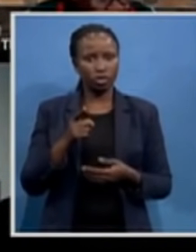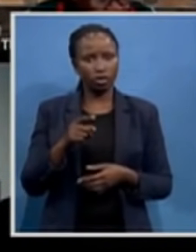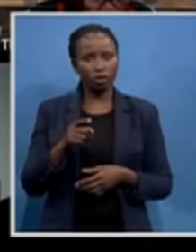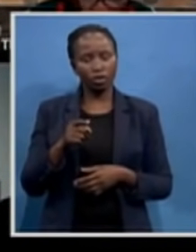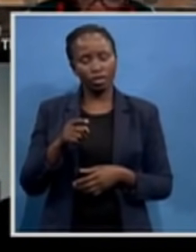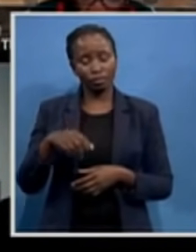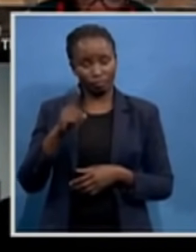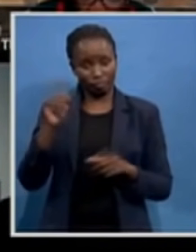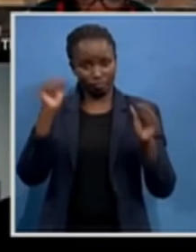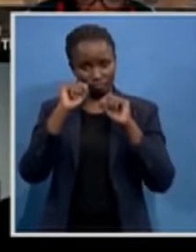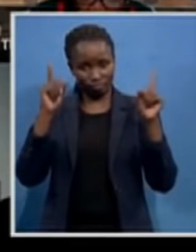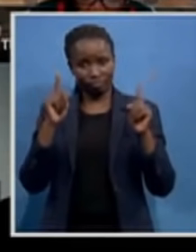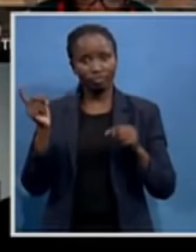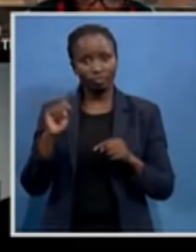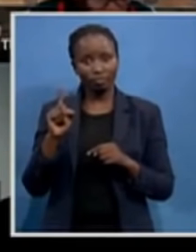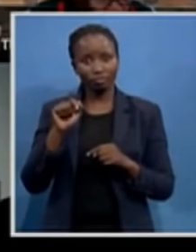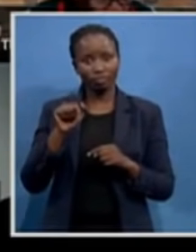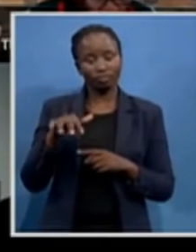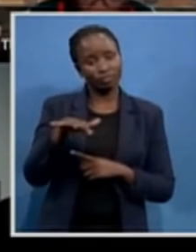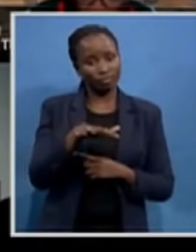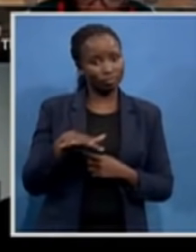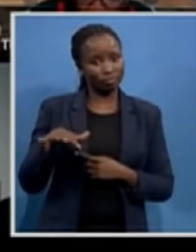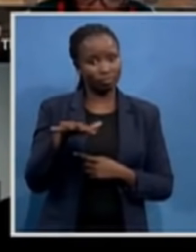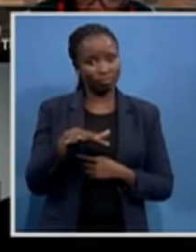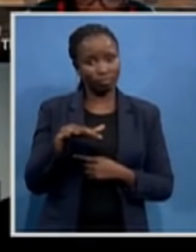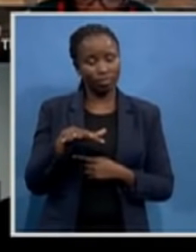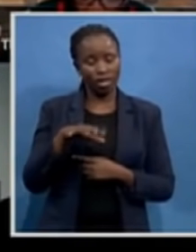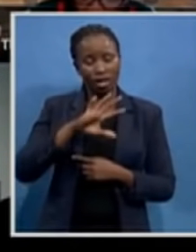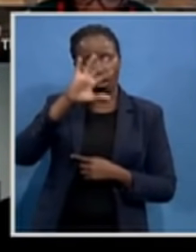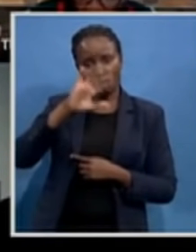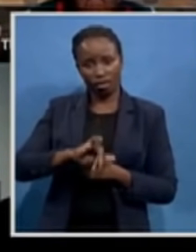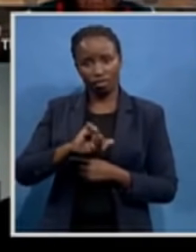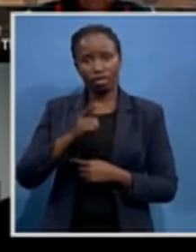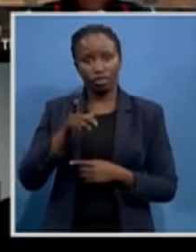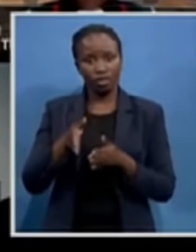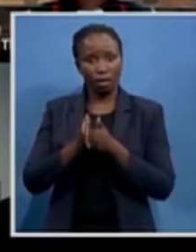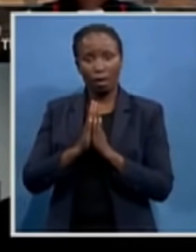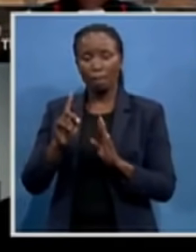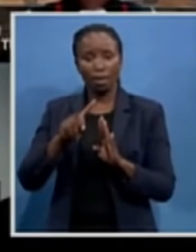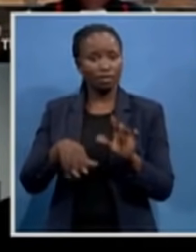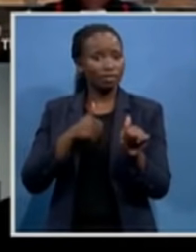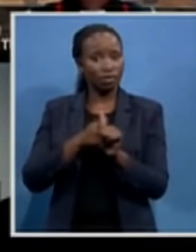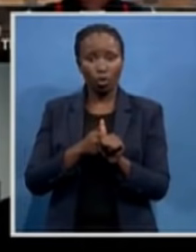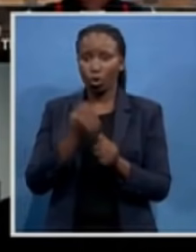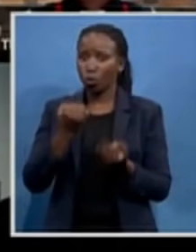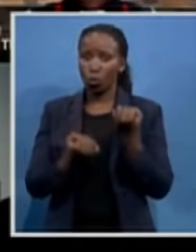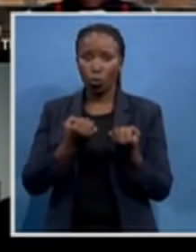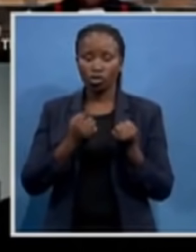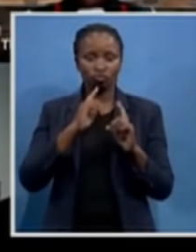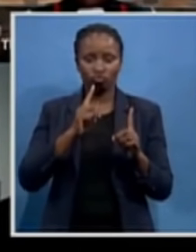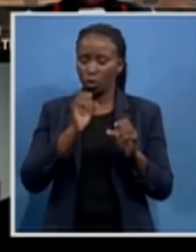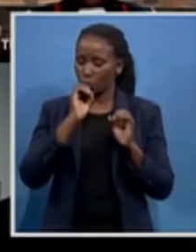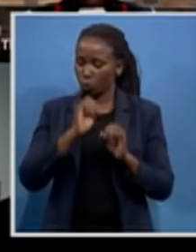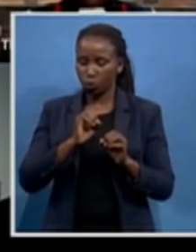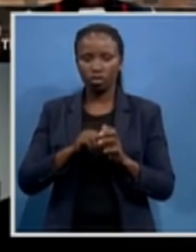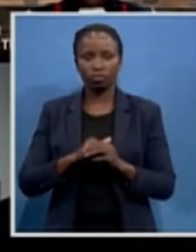the applicant for leave to appeal has not complied with this court's directives. No record of appeal has been